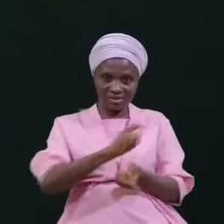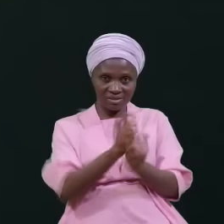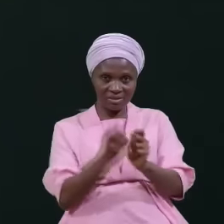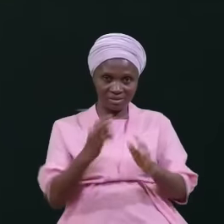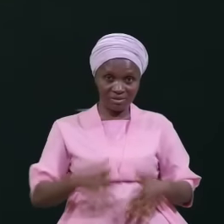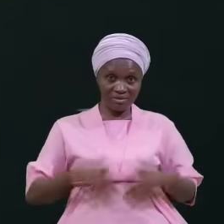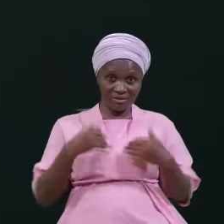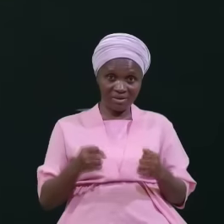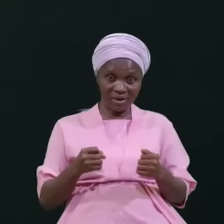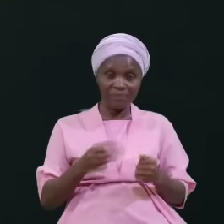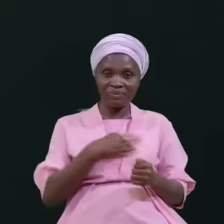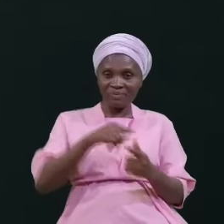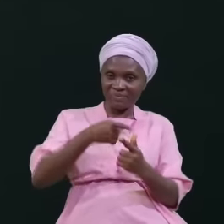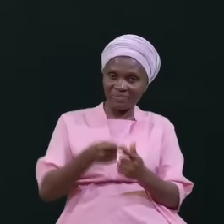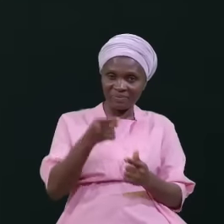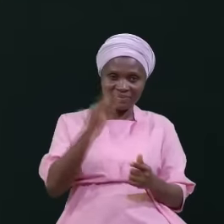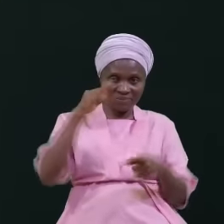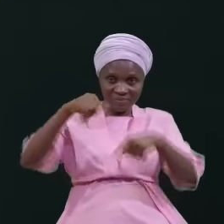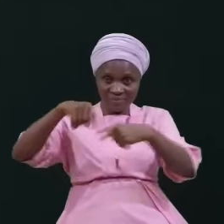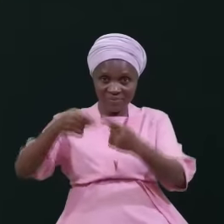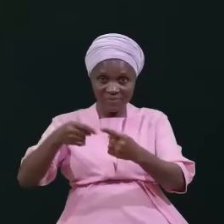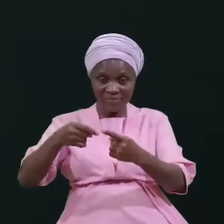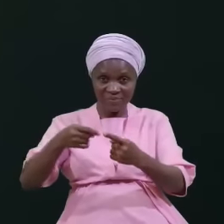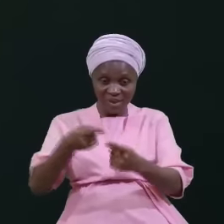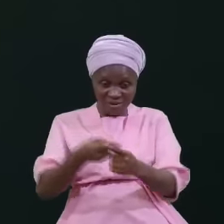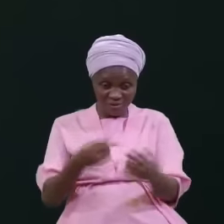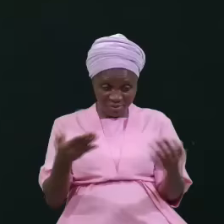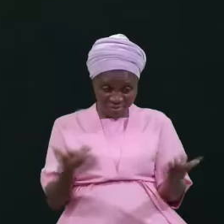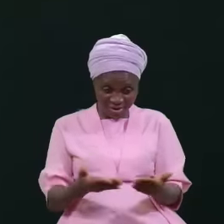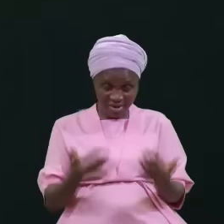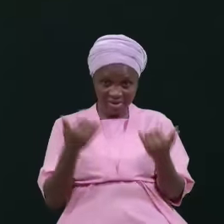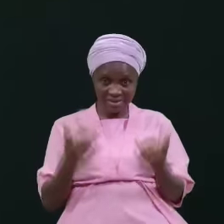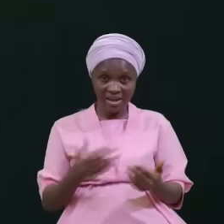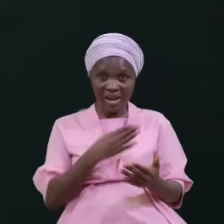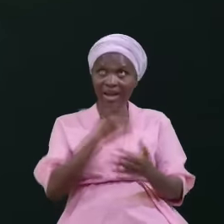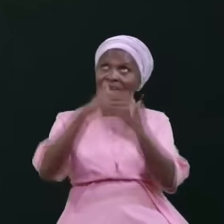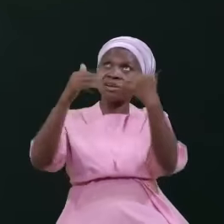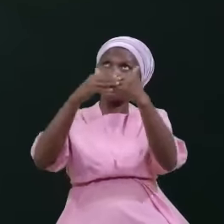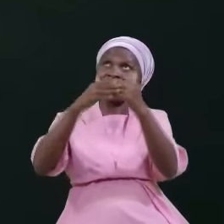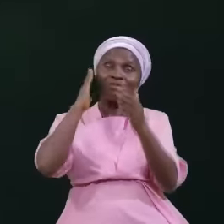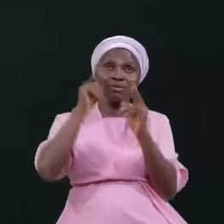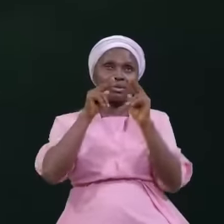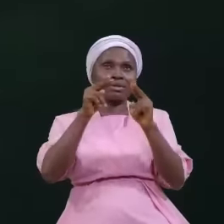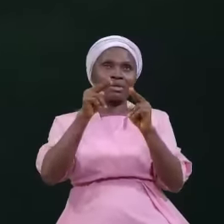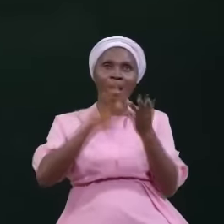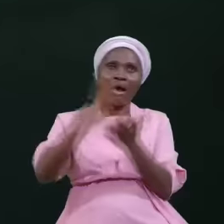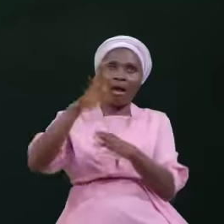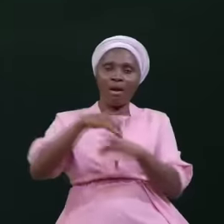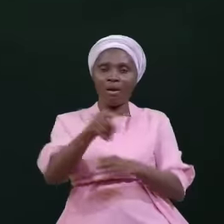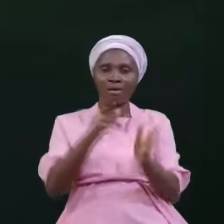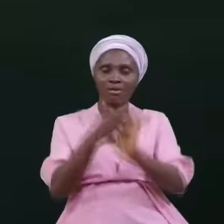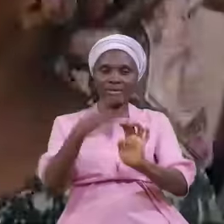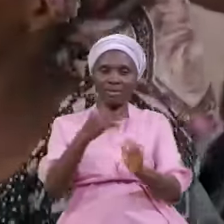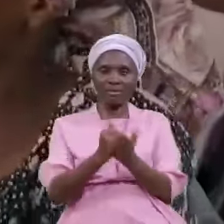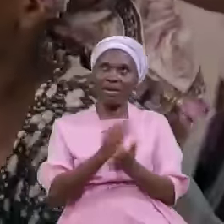go out of this place and the heaven will see glory on you. Christ will see glory